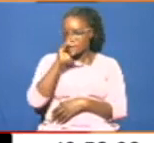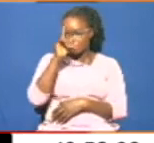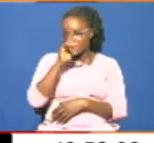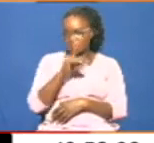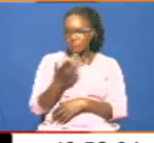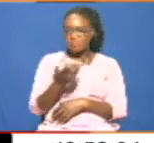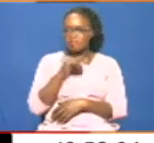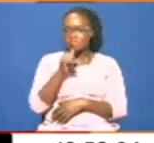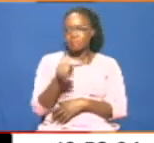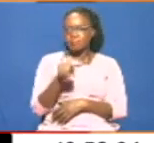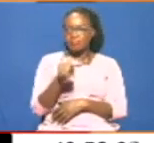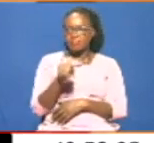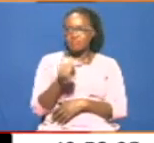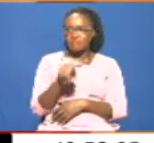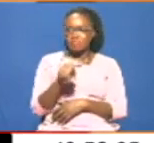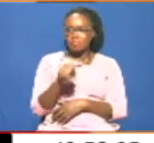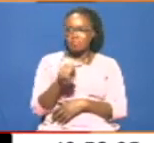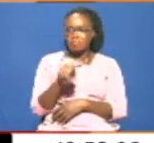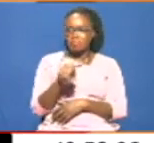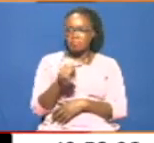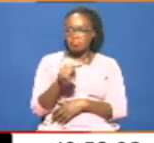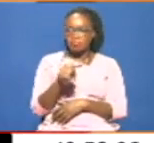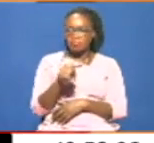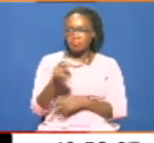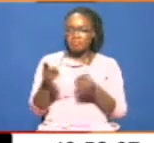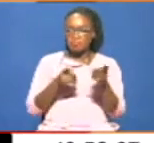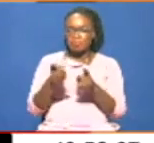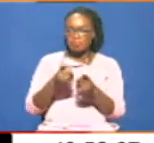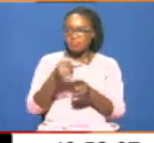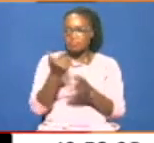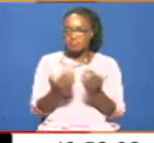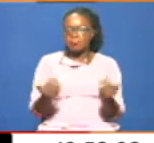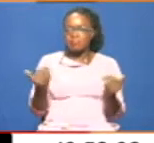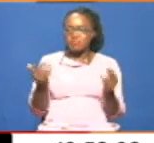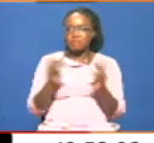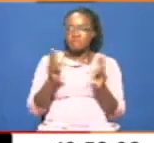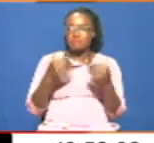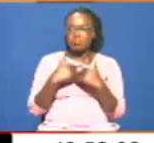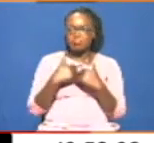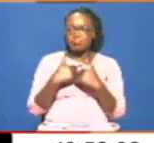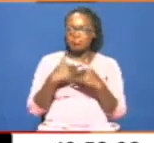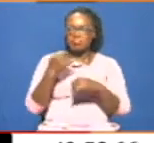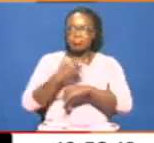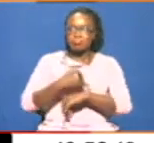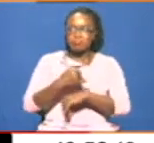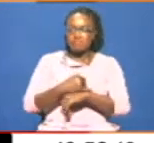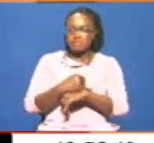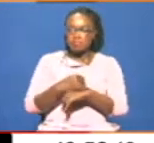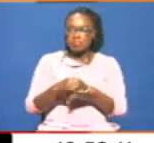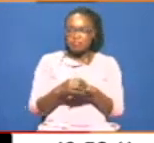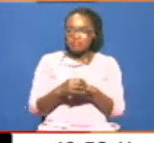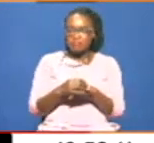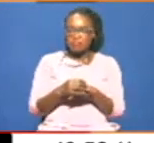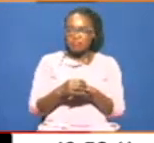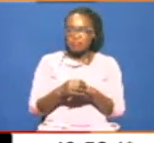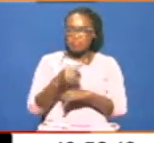not, for example, restricted by another product that you already have with that institution. If you took a school fees